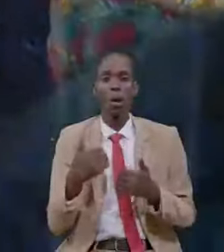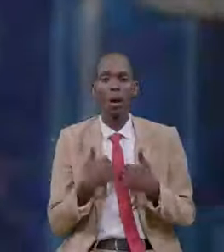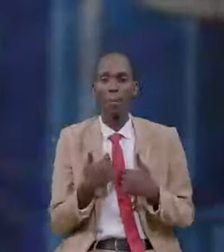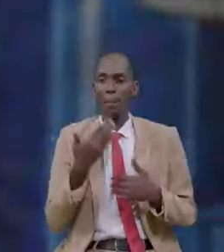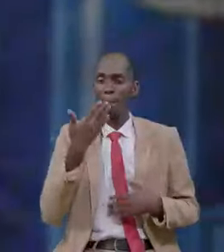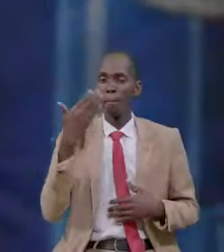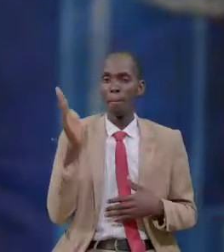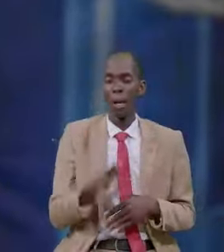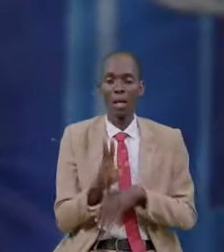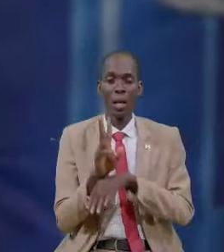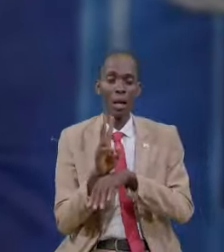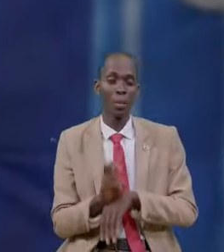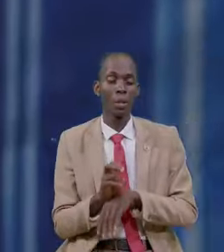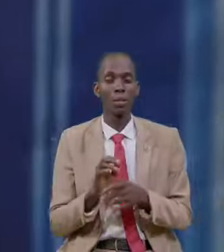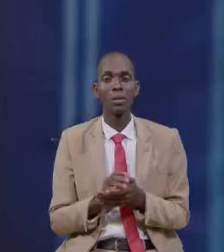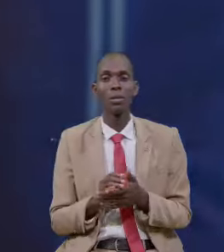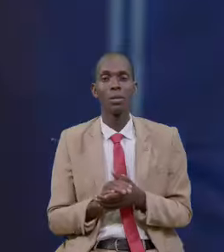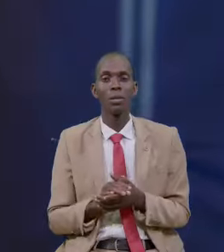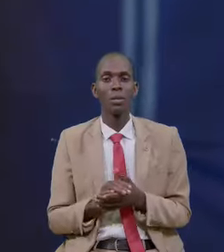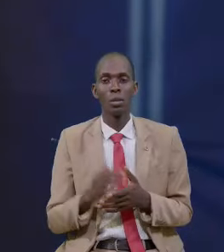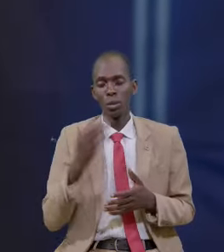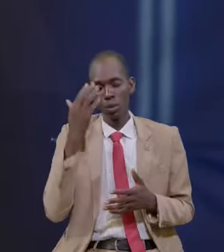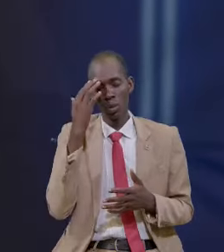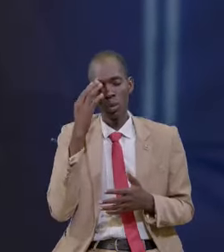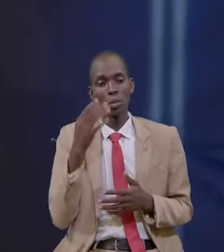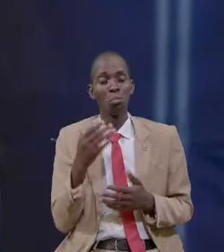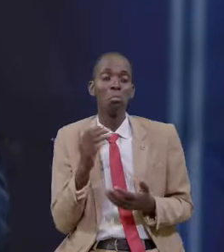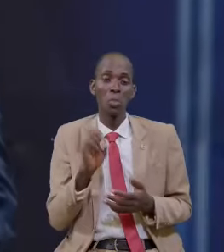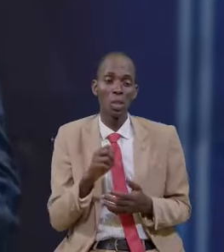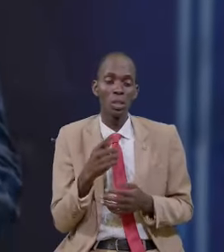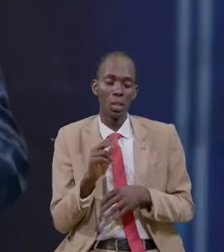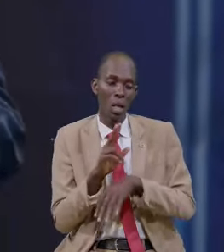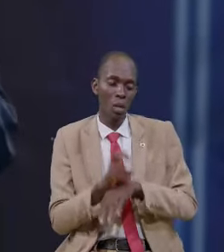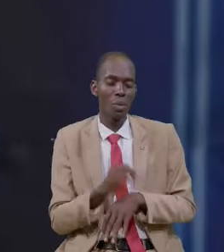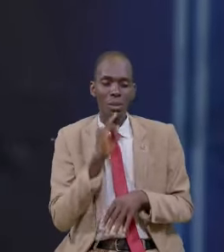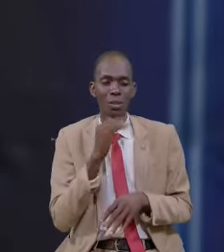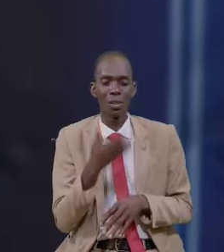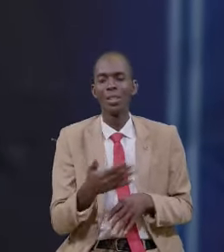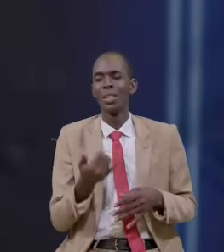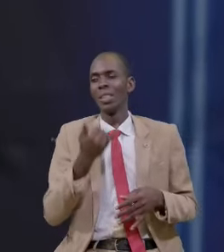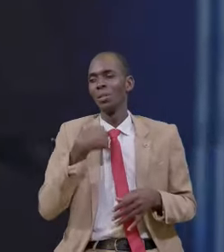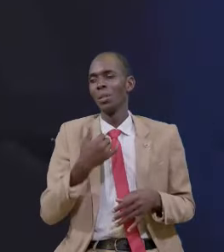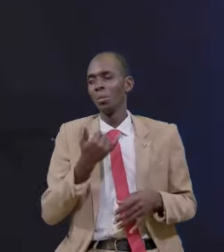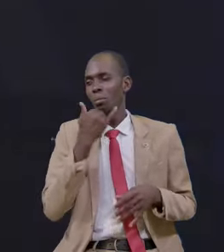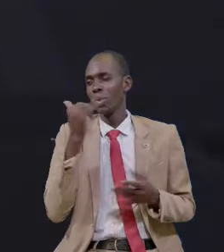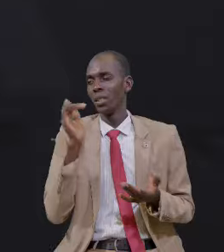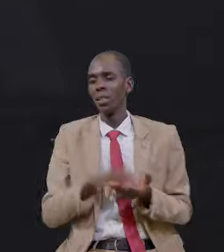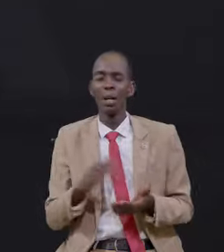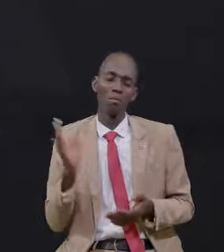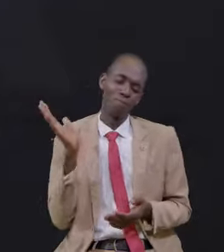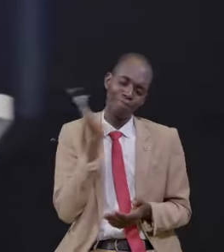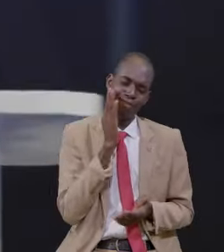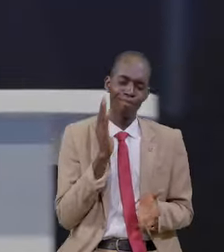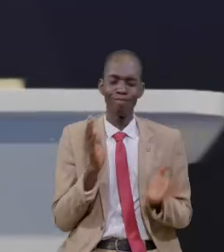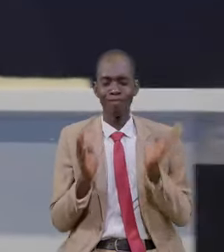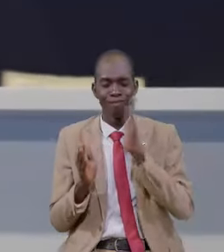habits, the habit is there. You slap yourself, you roll on the ground, you do this and that. You